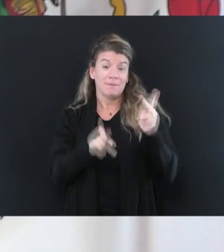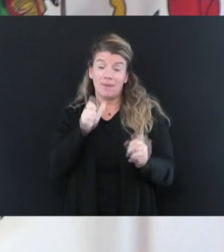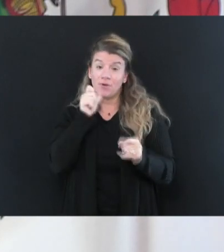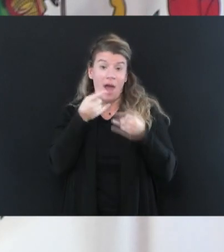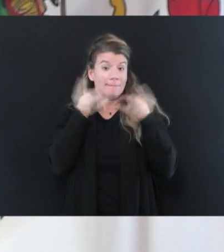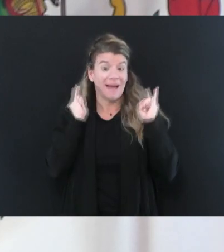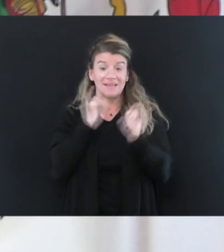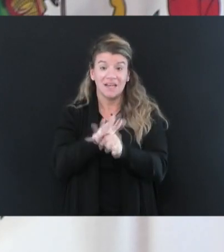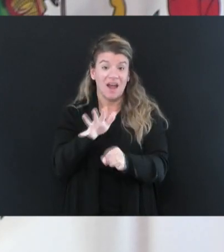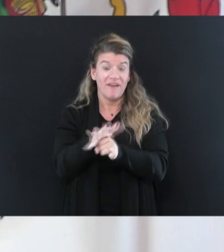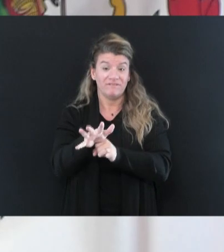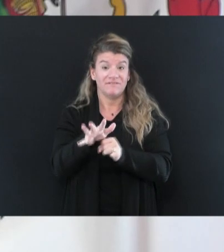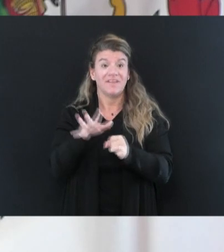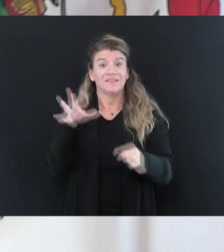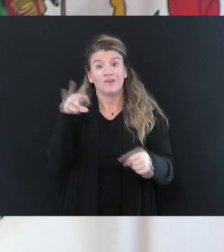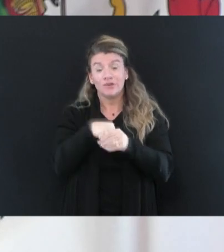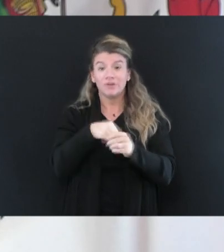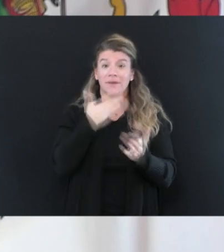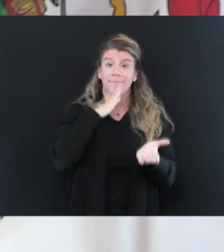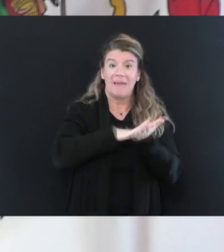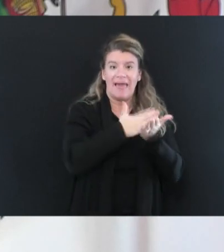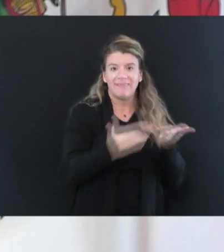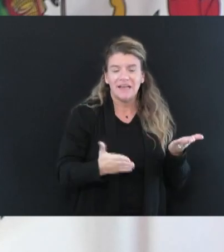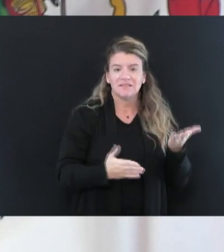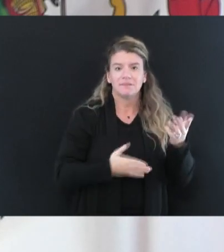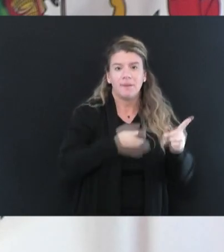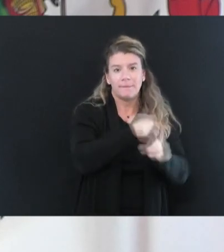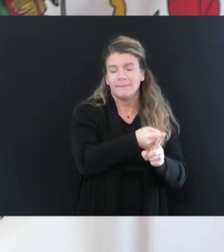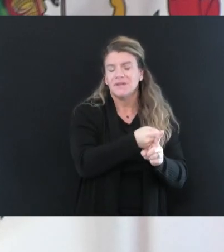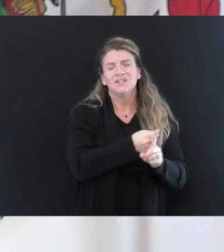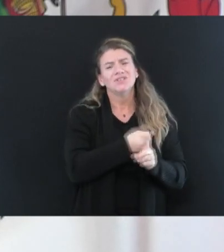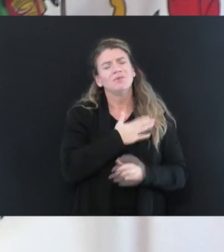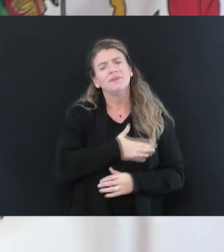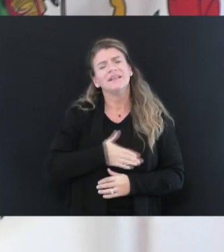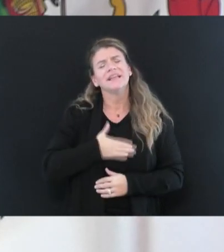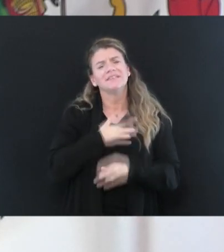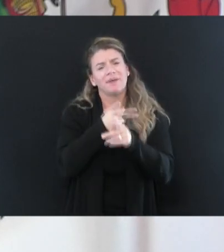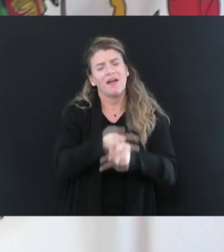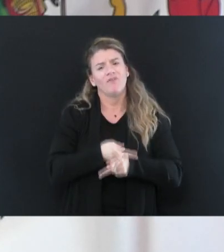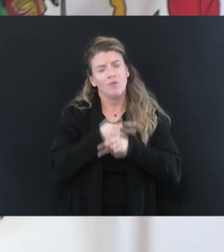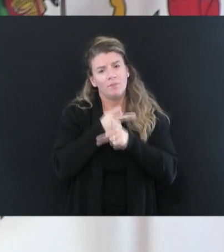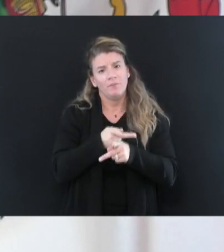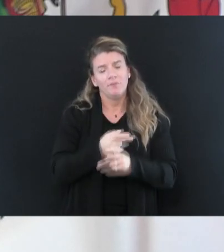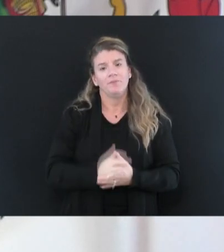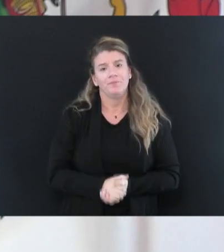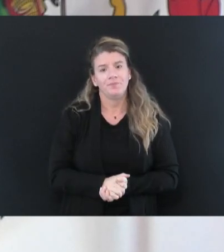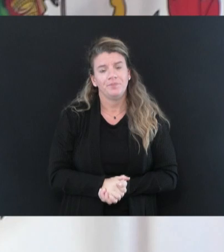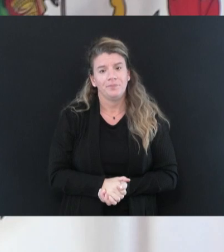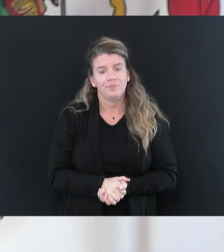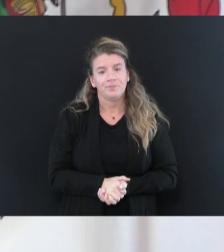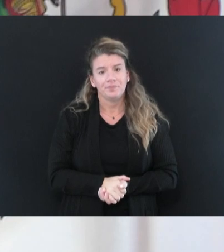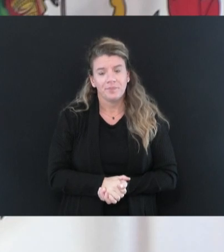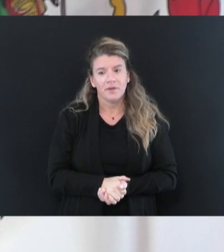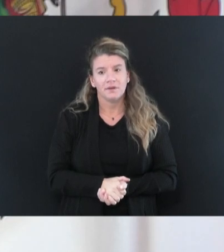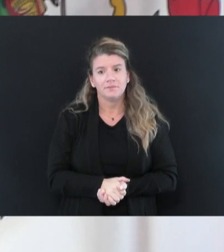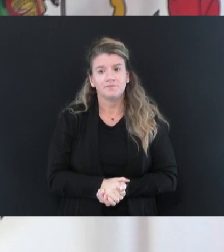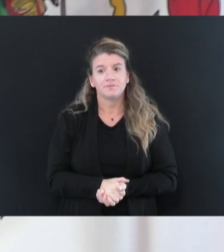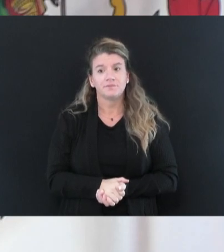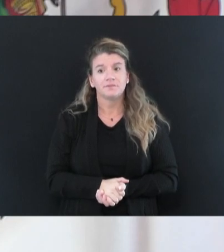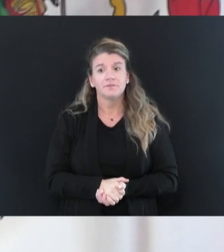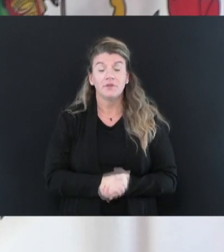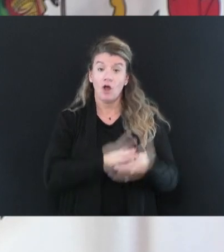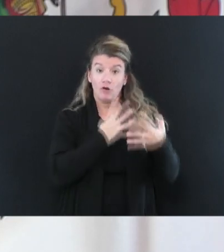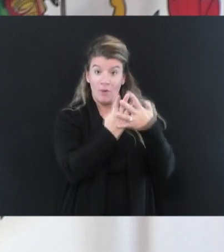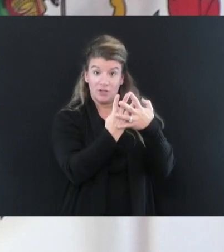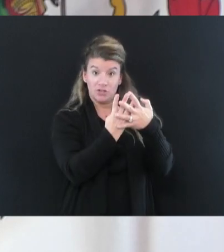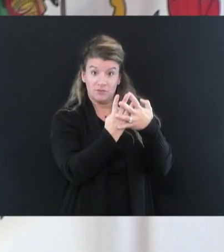and then bad things happen. So really watch, really watch. You know, our corrections now